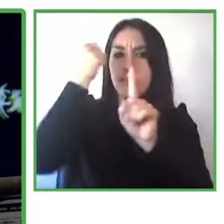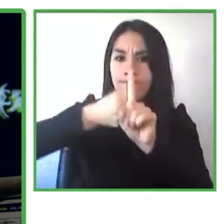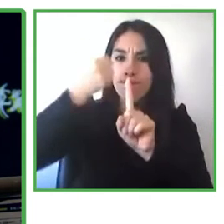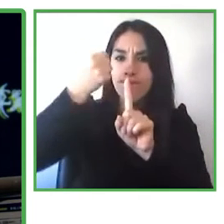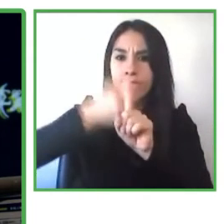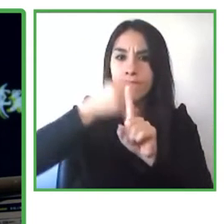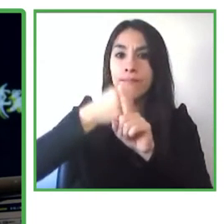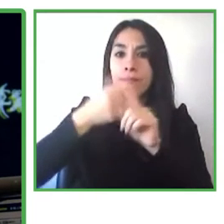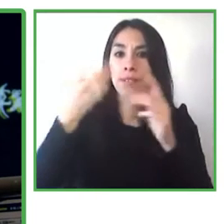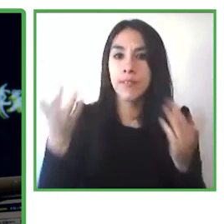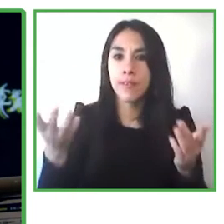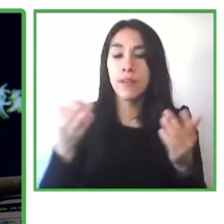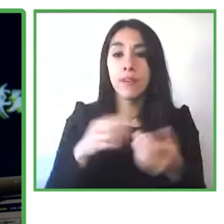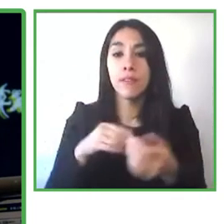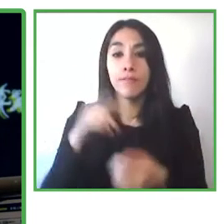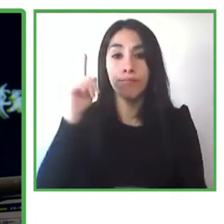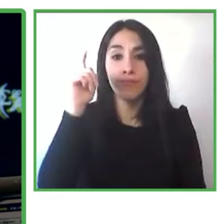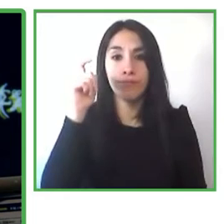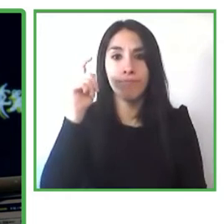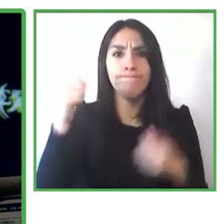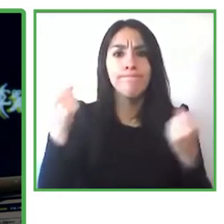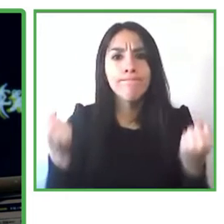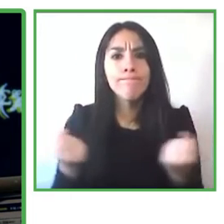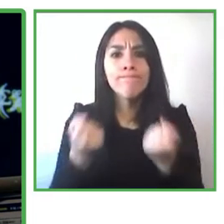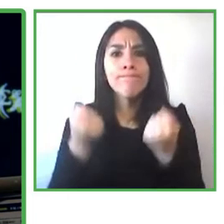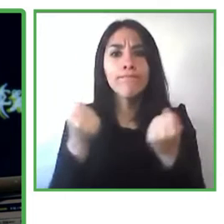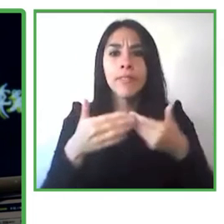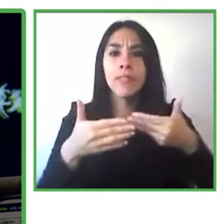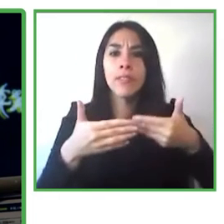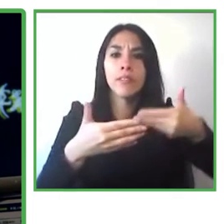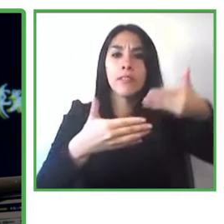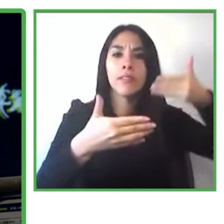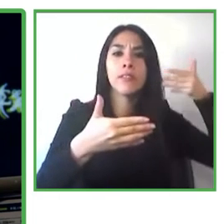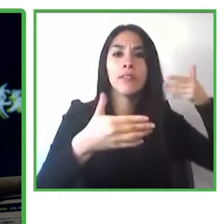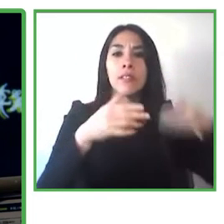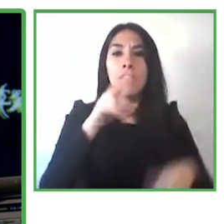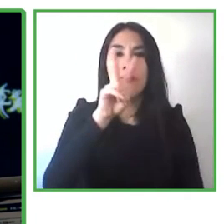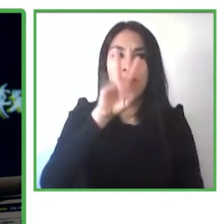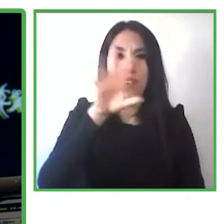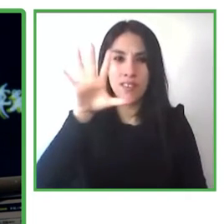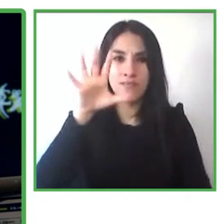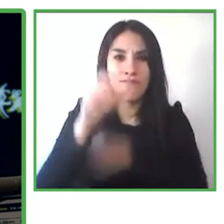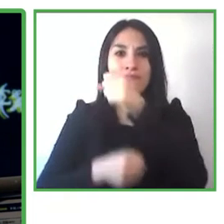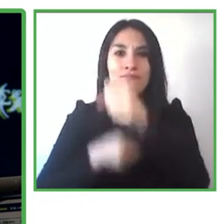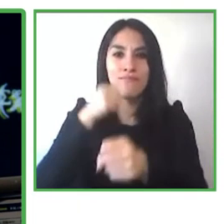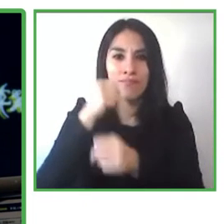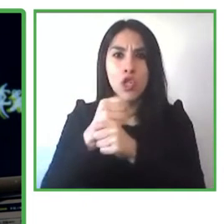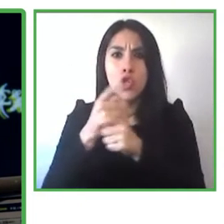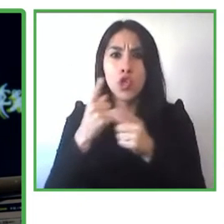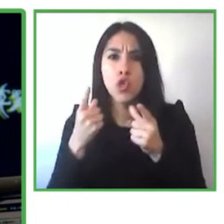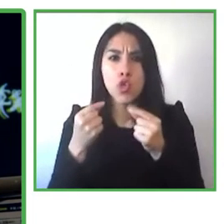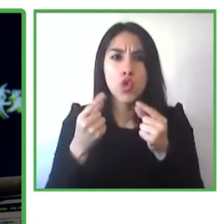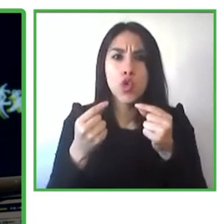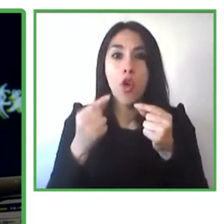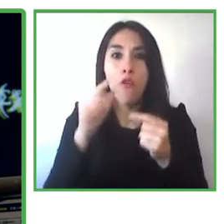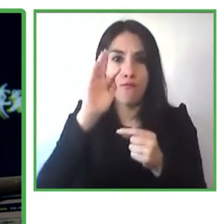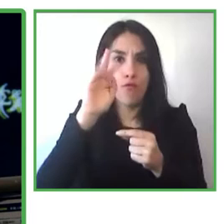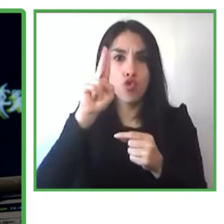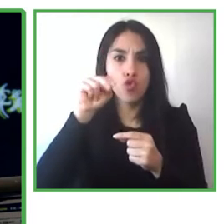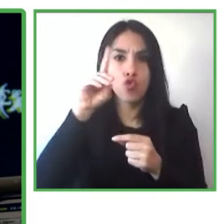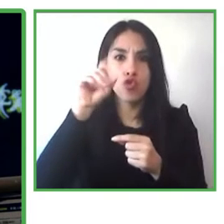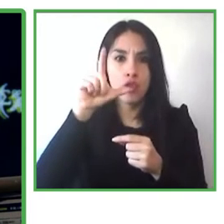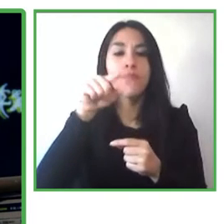him. This took me to creating the Saraki Foundation as a response to the situation